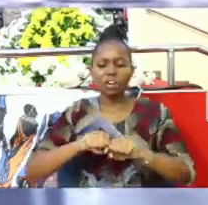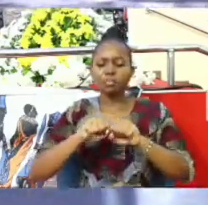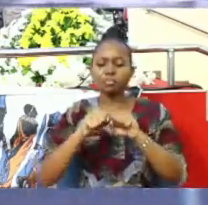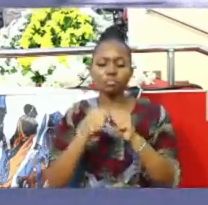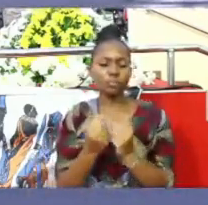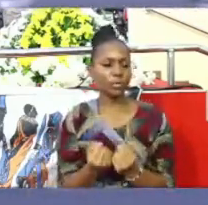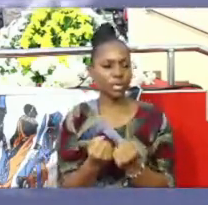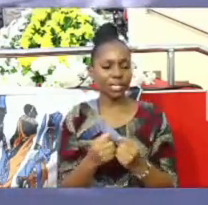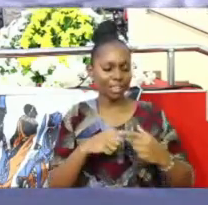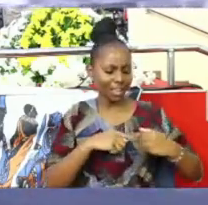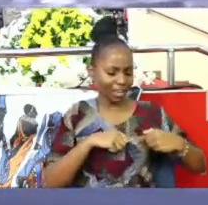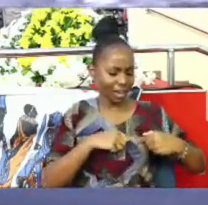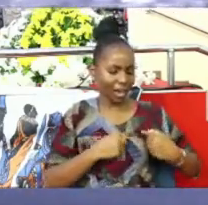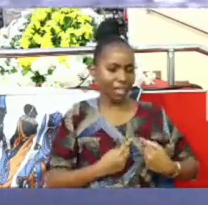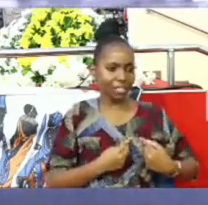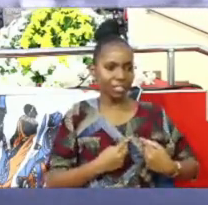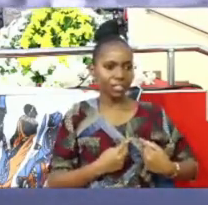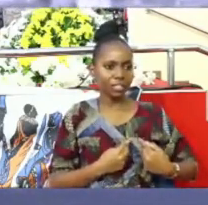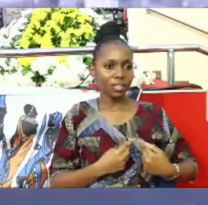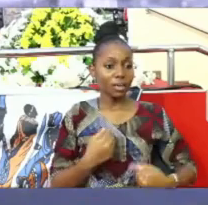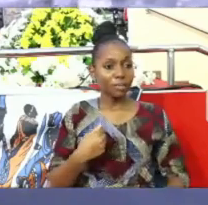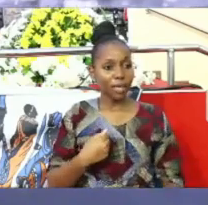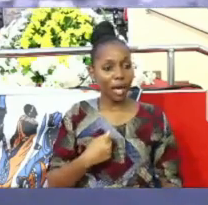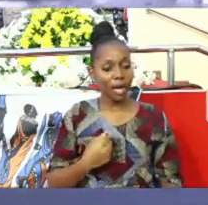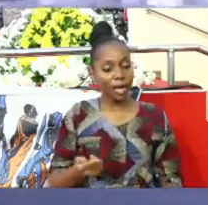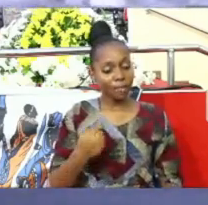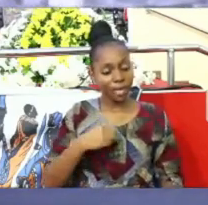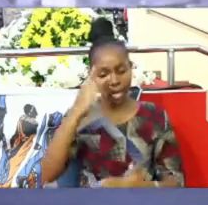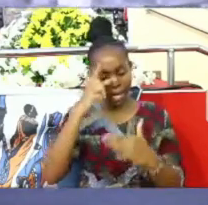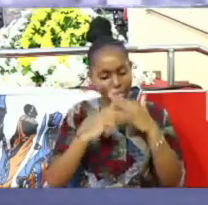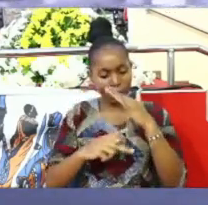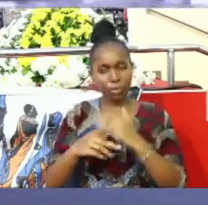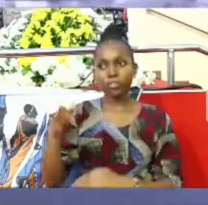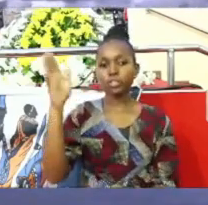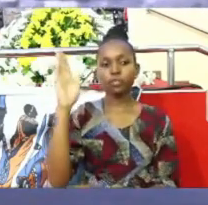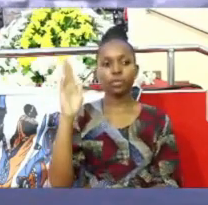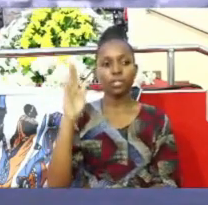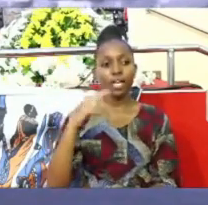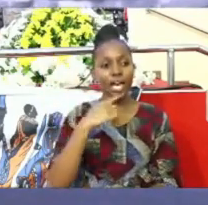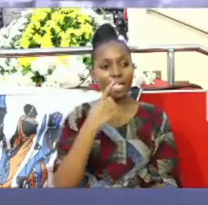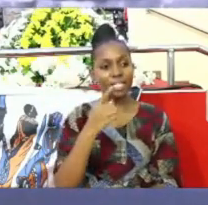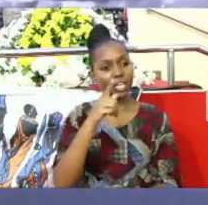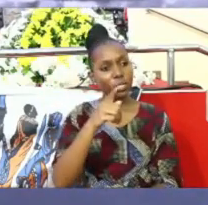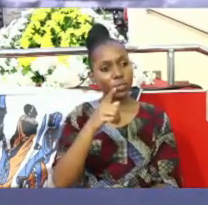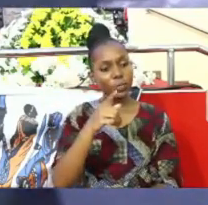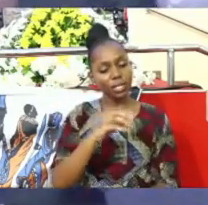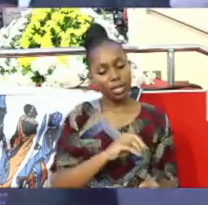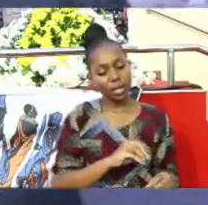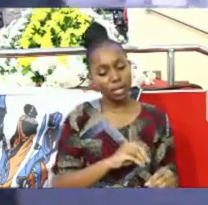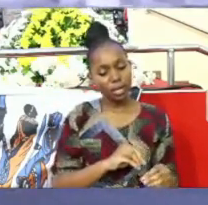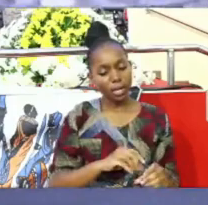I am here to declare as a prophet of God. You are coming out with a song. You are coming